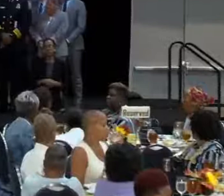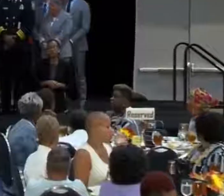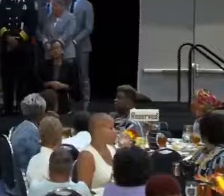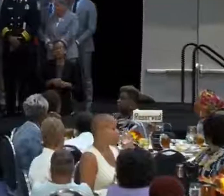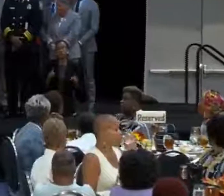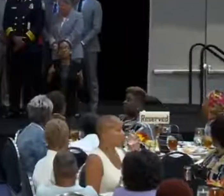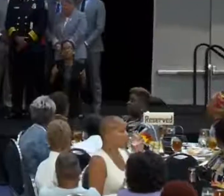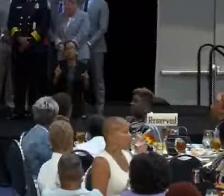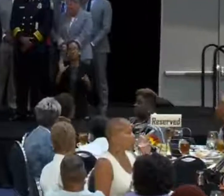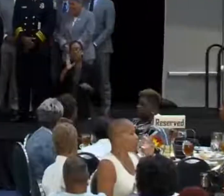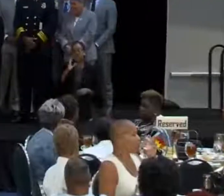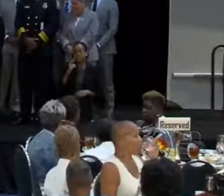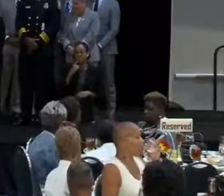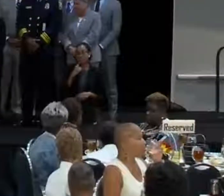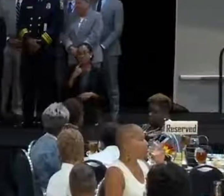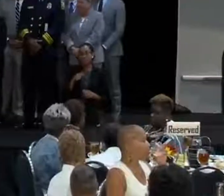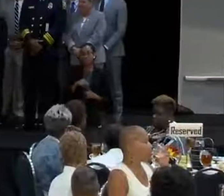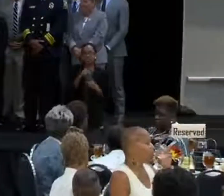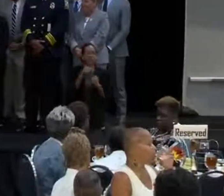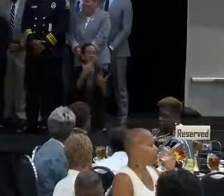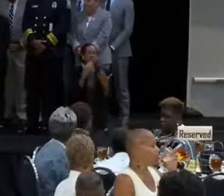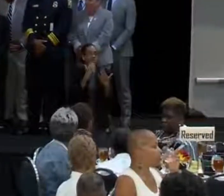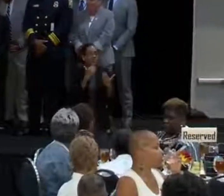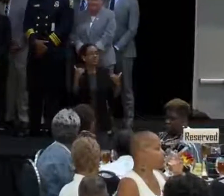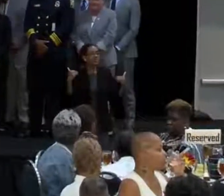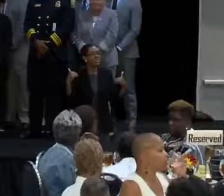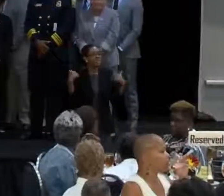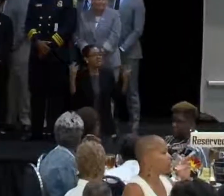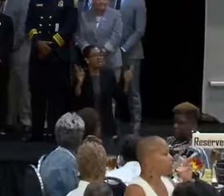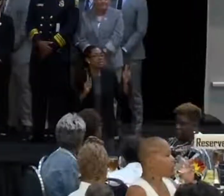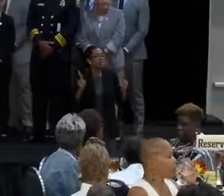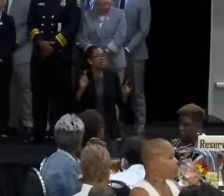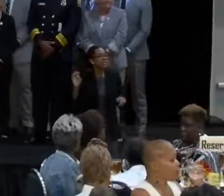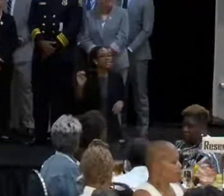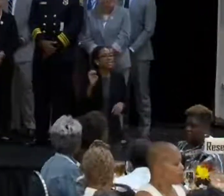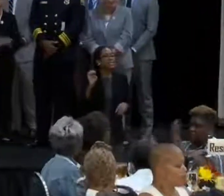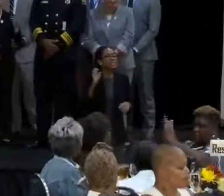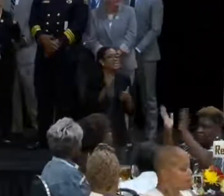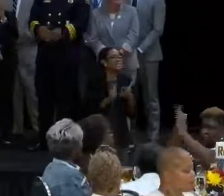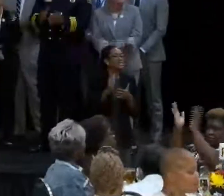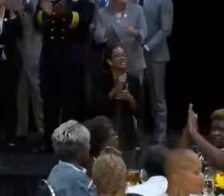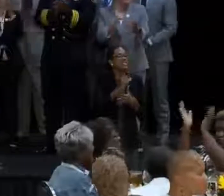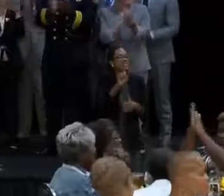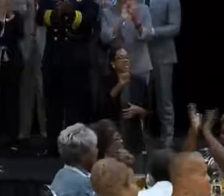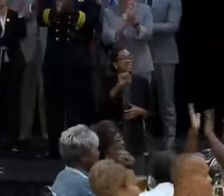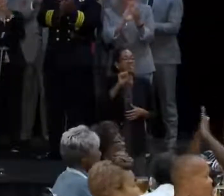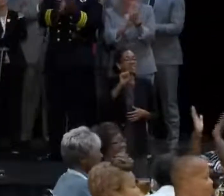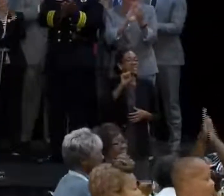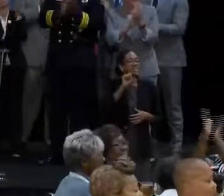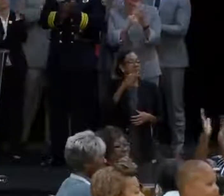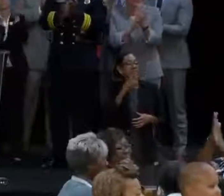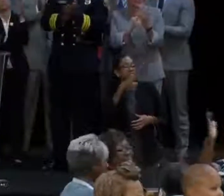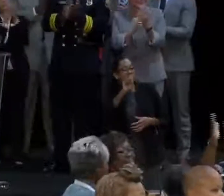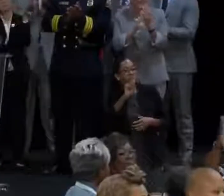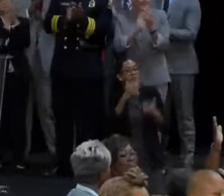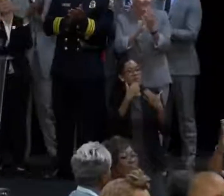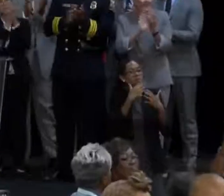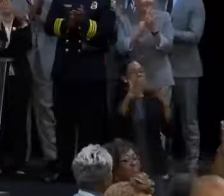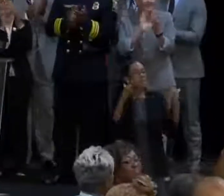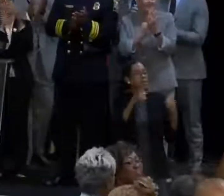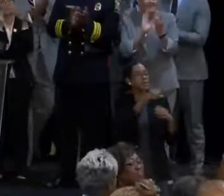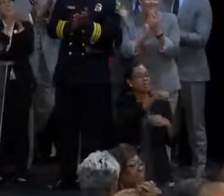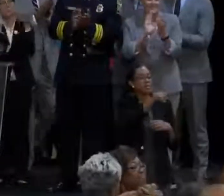And I'll say a special thank you to our young people at Eastern Senior High School. Did you see our young people?